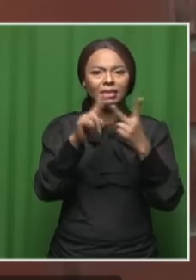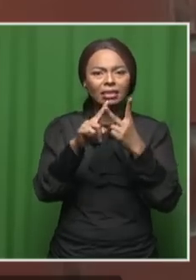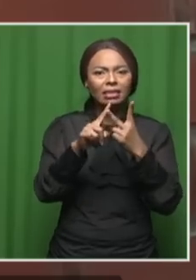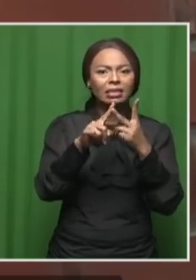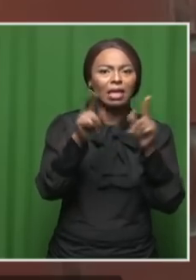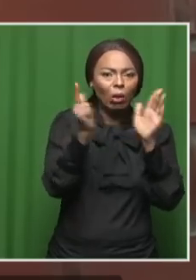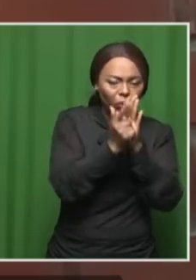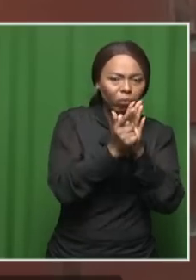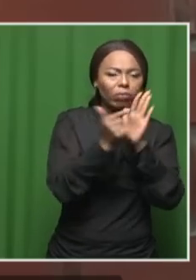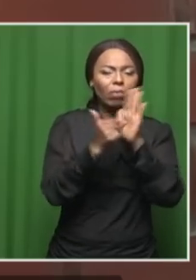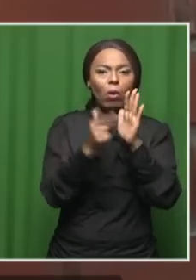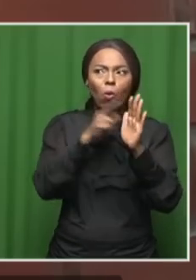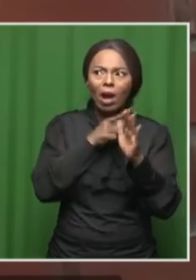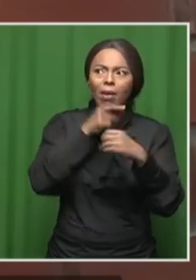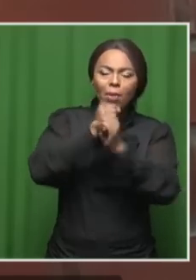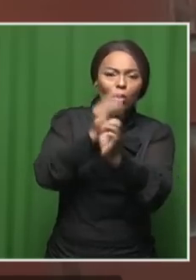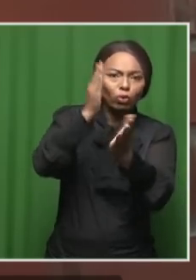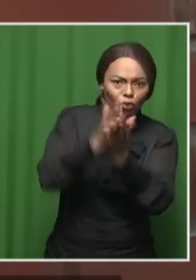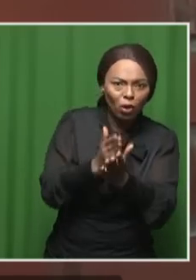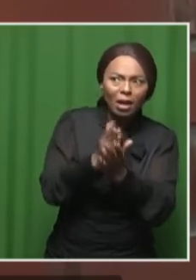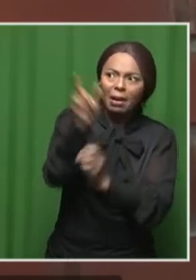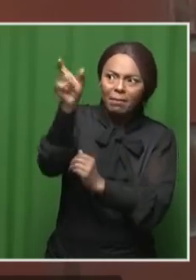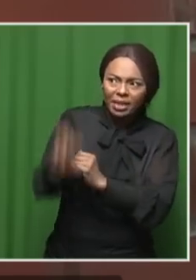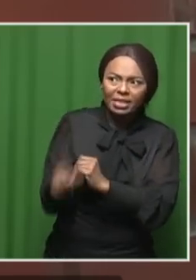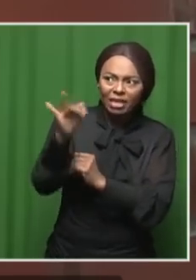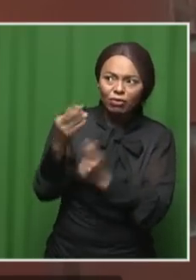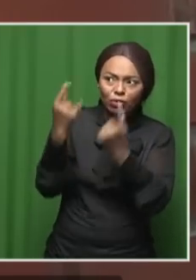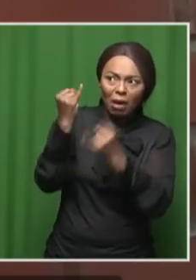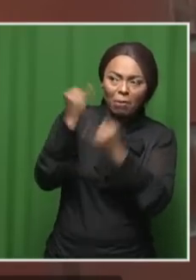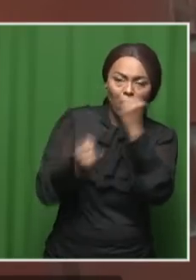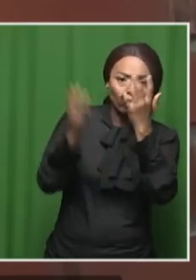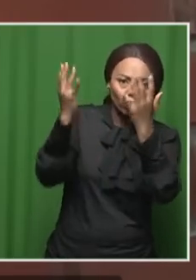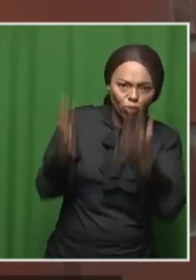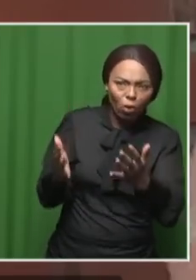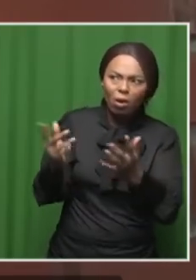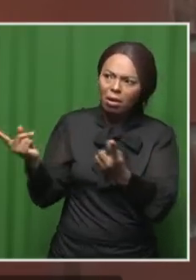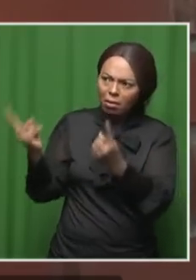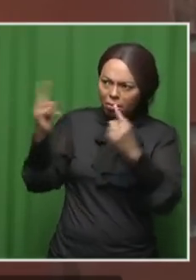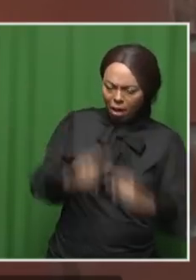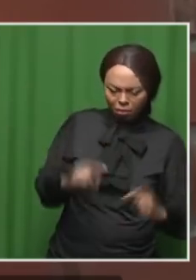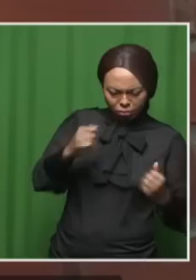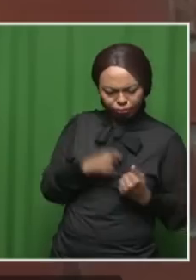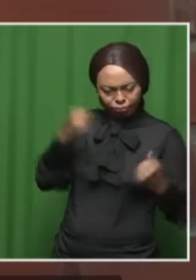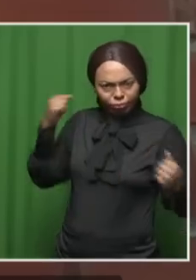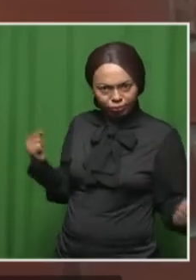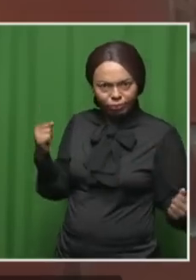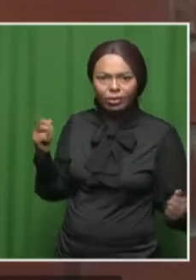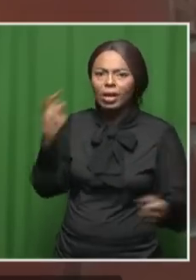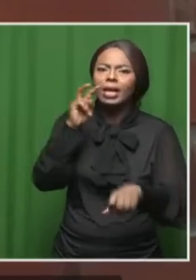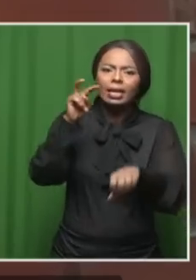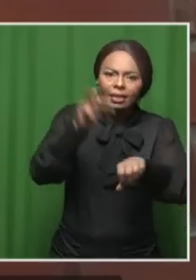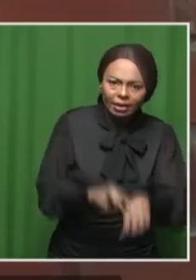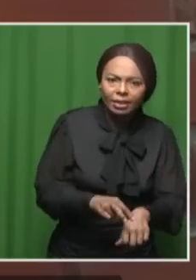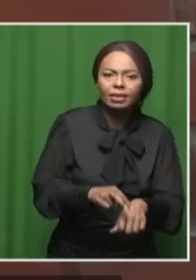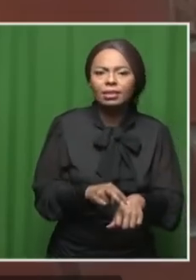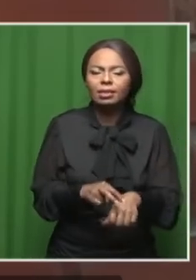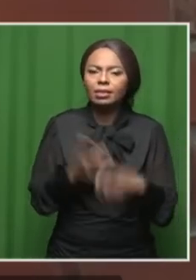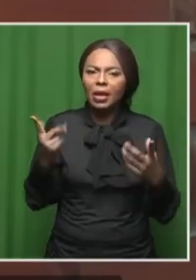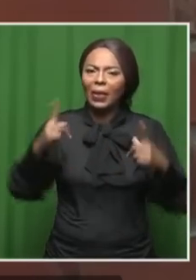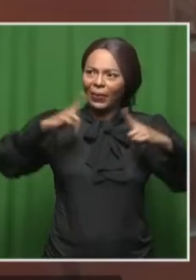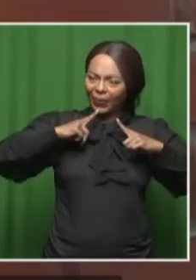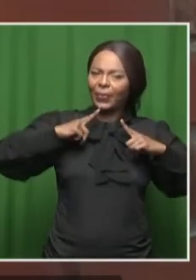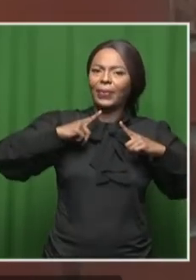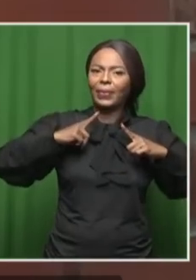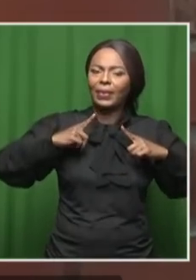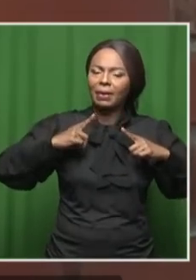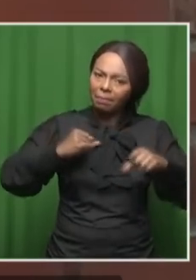now you would expect that somebody that has done something like this, they have to be coming forthright, and then they should have done that a little bit